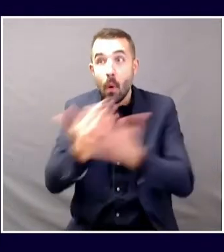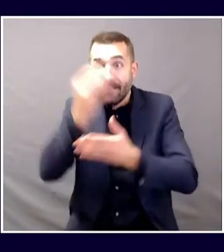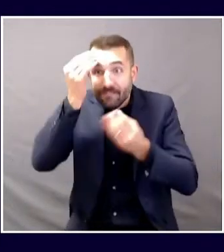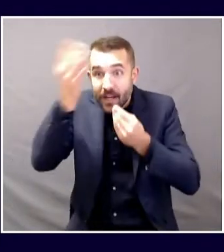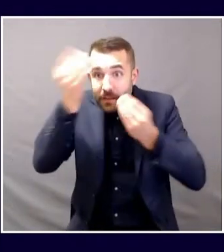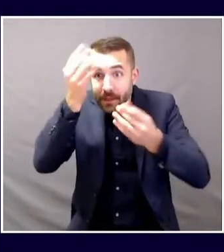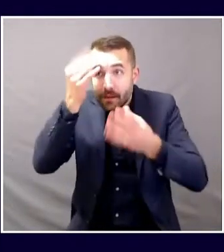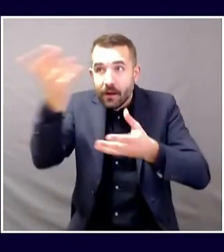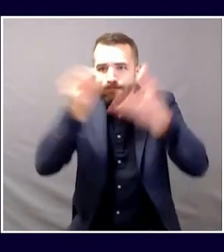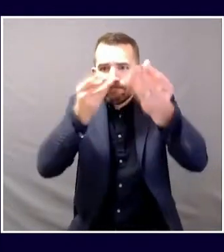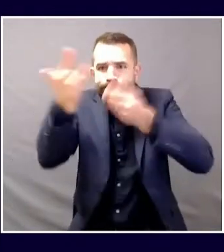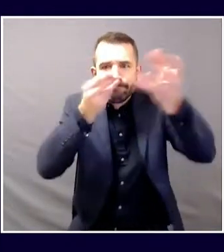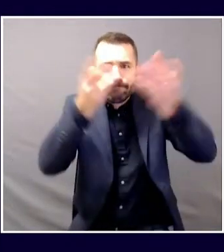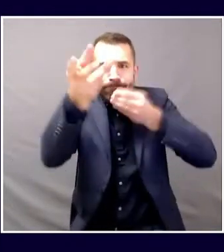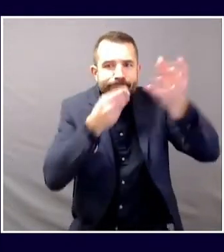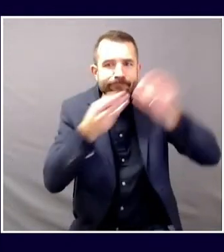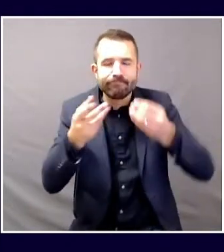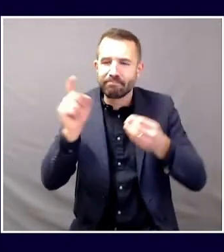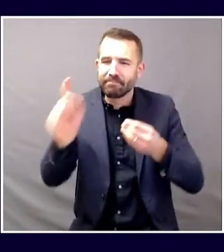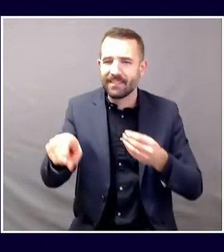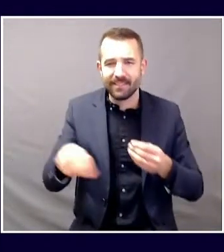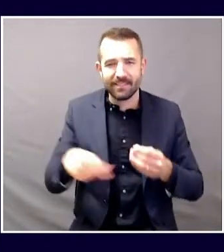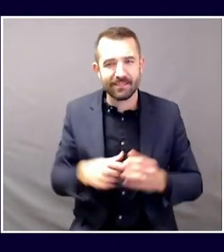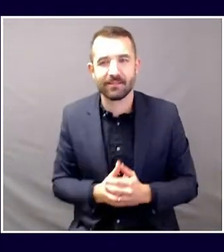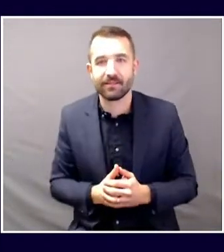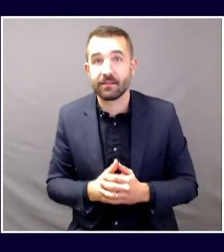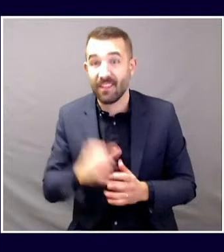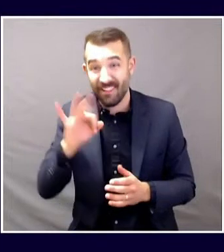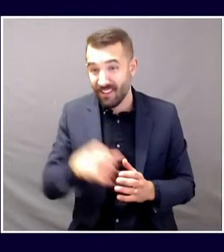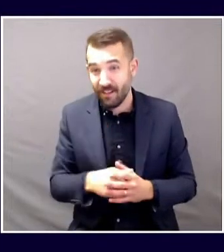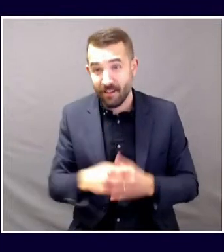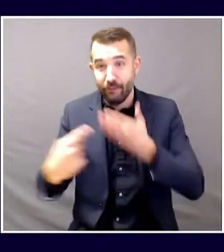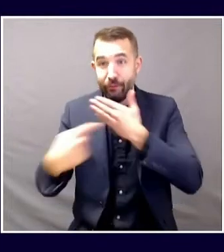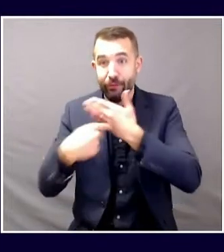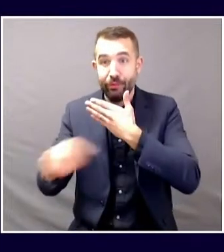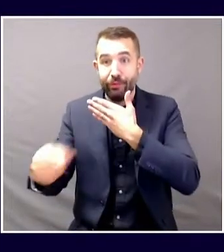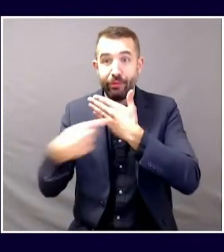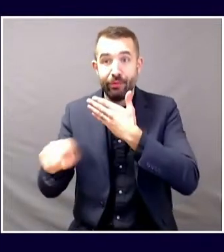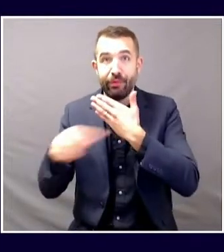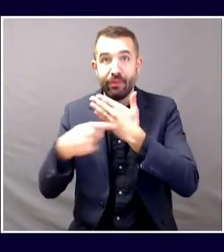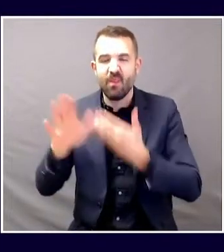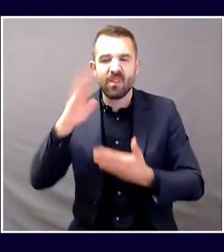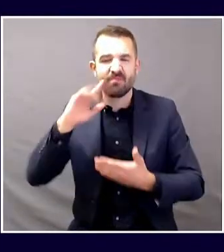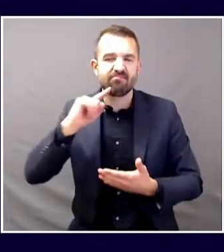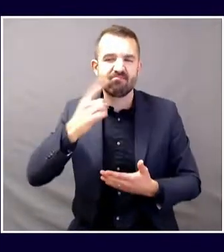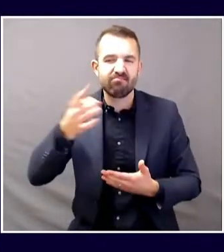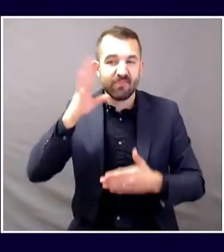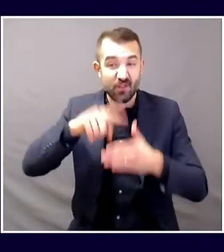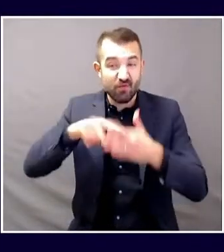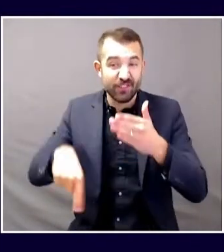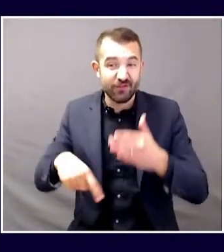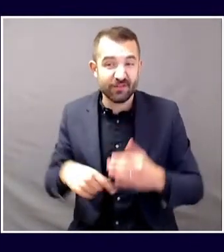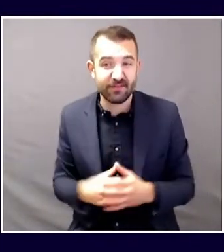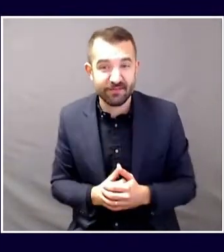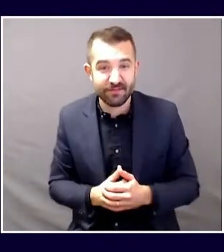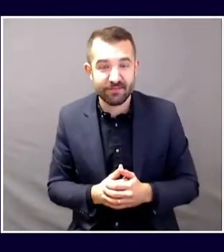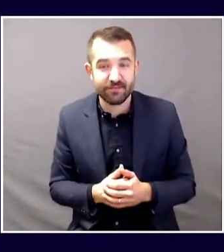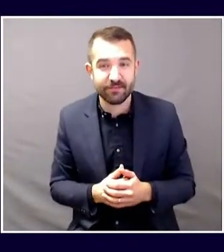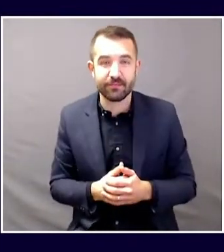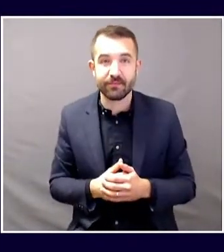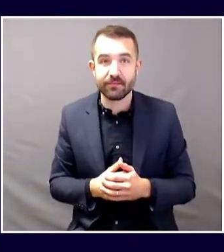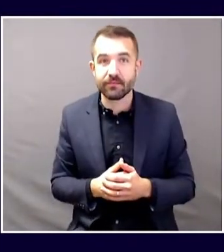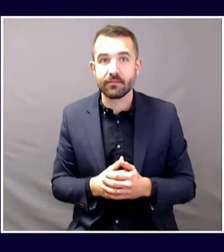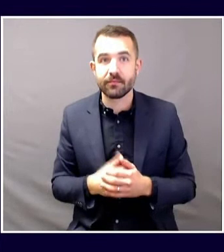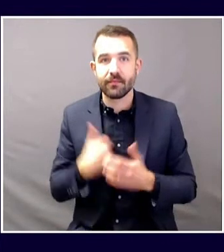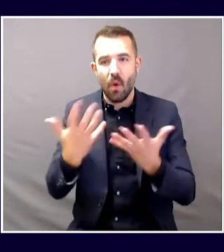consequences. So what I'd like to do today is to help everyone update their understanding of the pandemic so